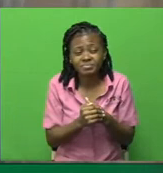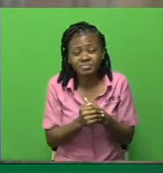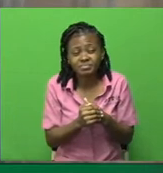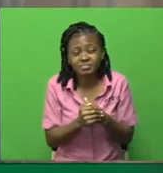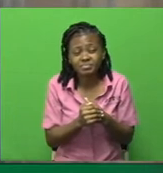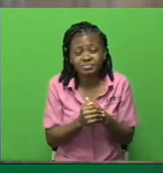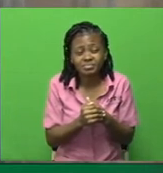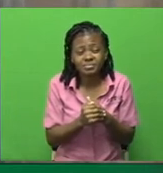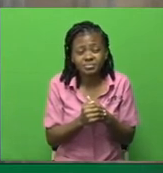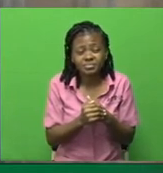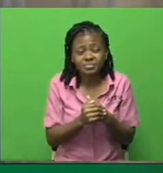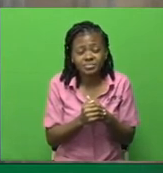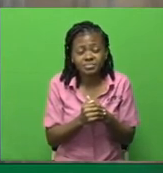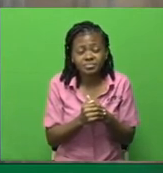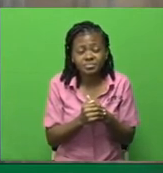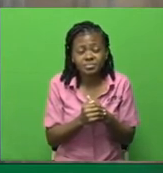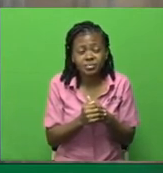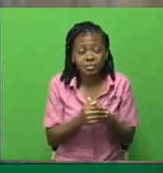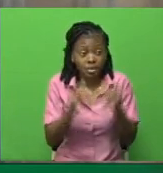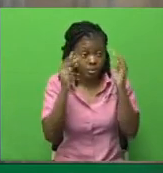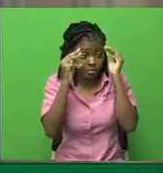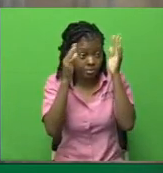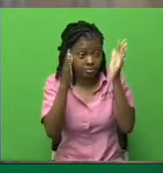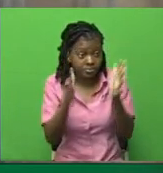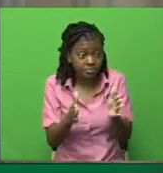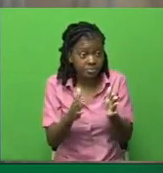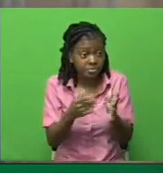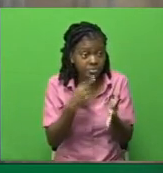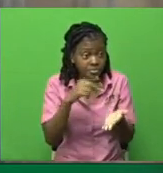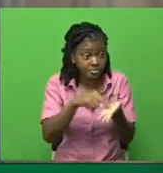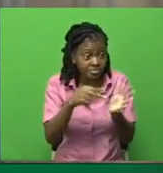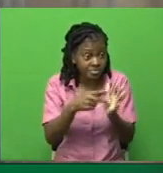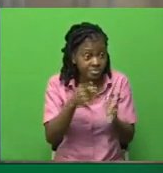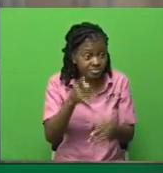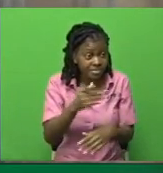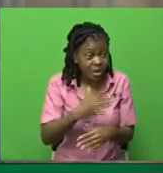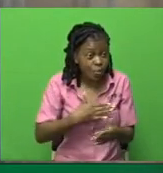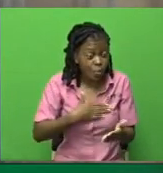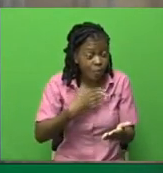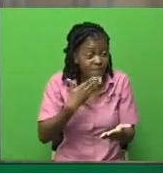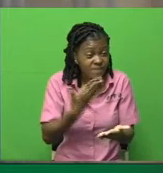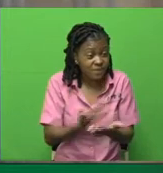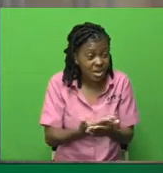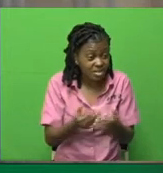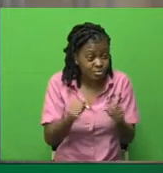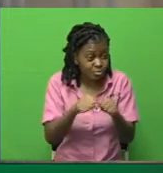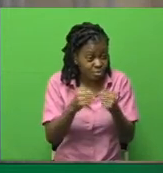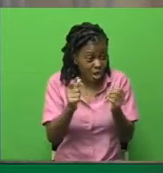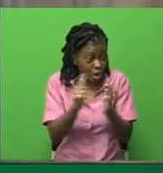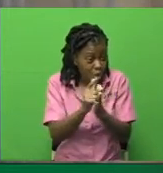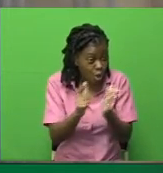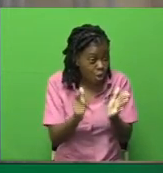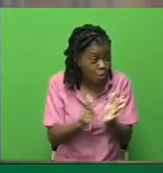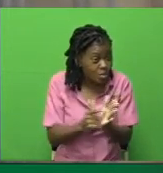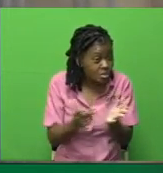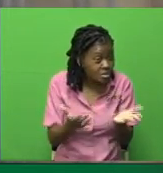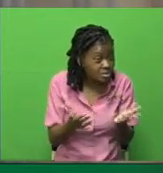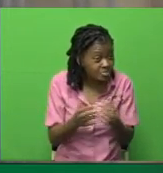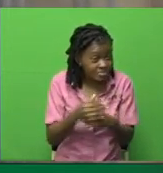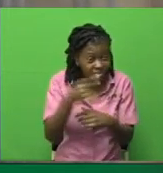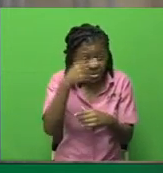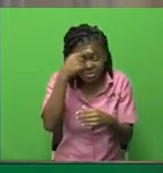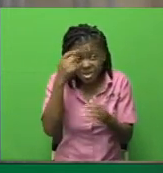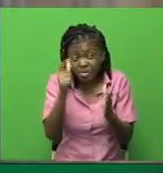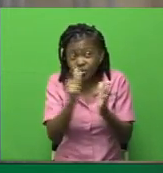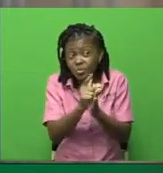is it here that the minister is confessing that he broke the law because overdraft facilities prescribed by law